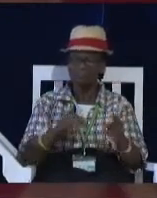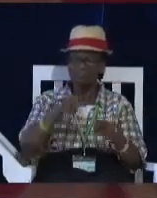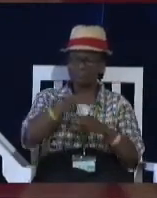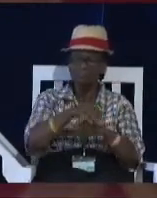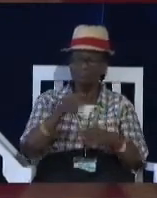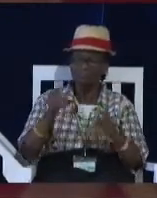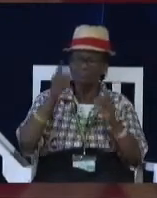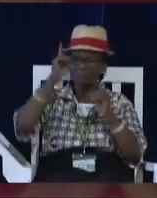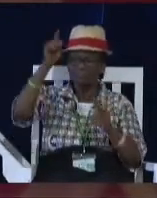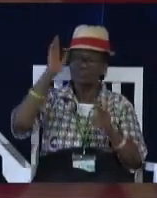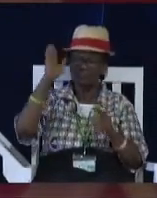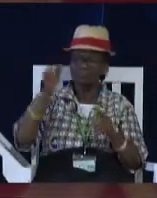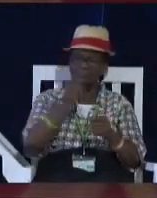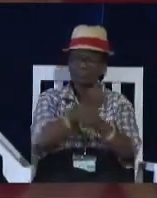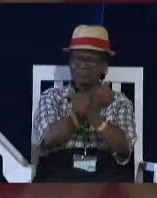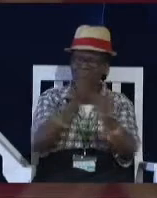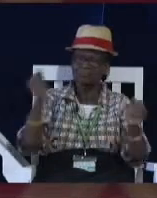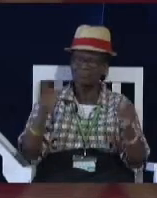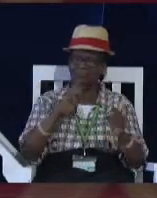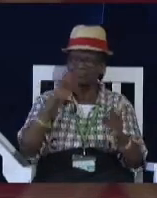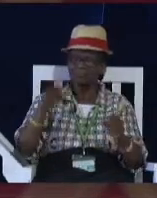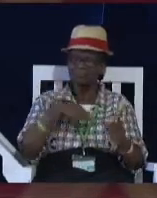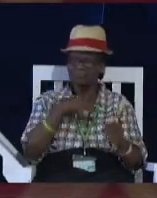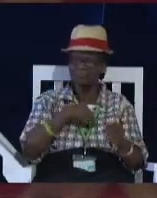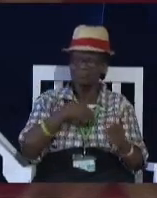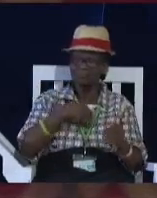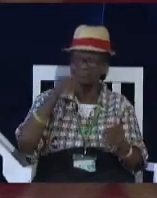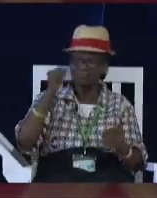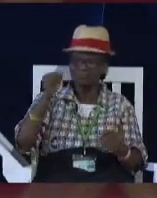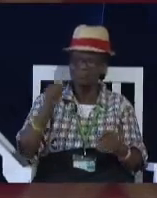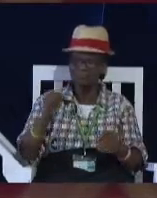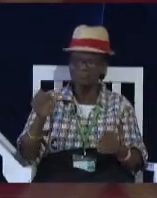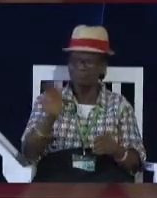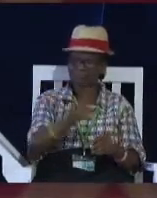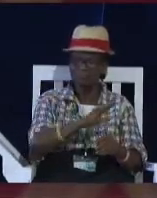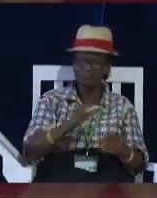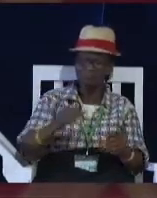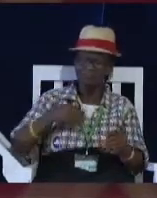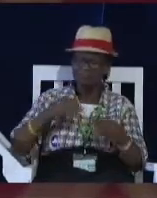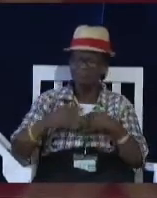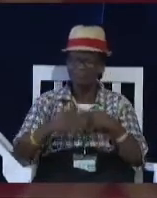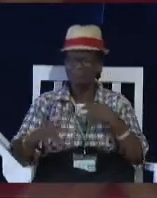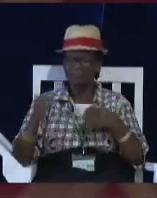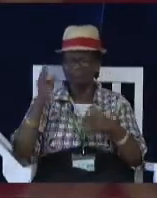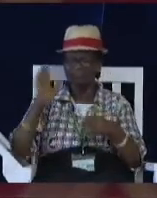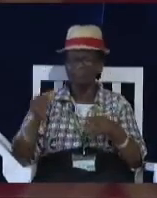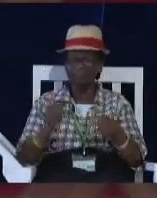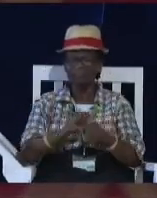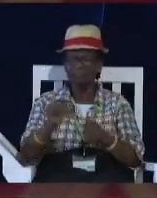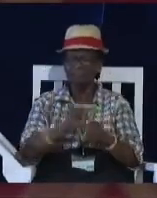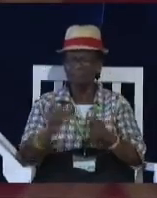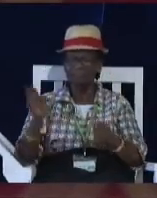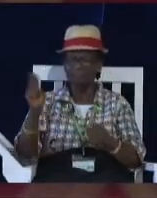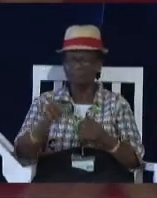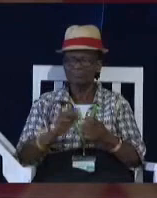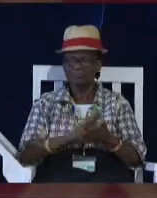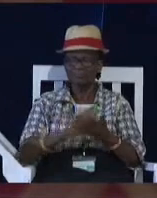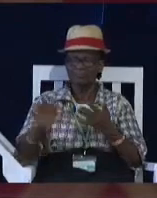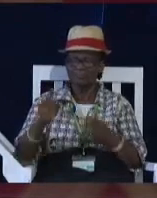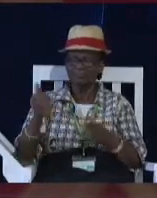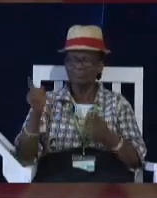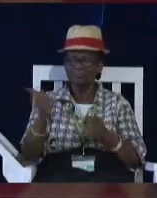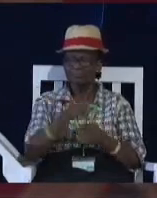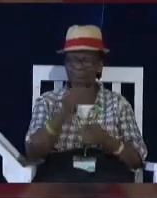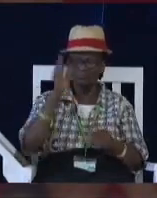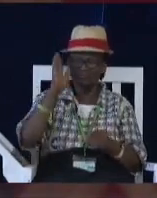you will save their souls. Your blood will wash them clean. You will write their